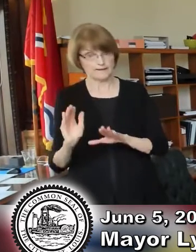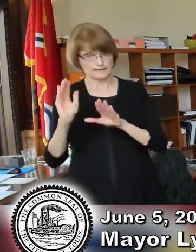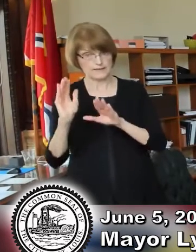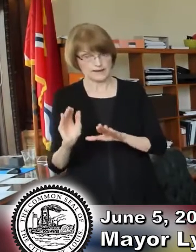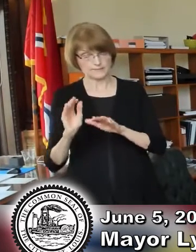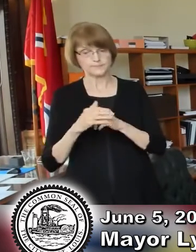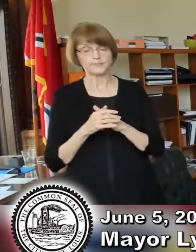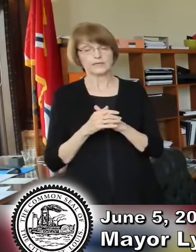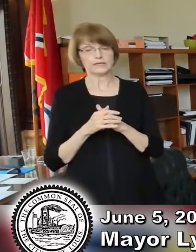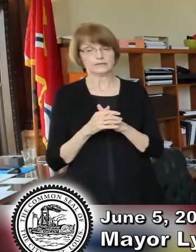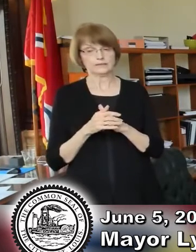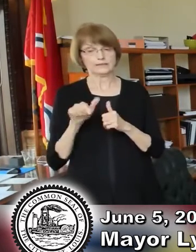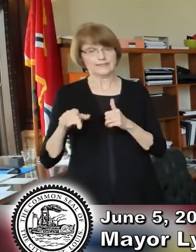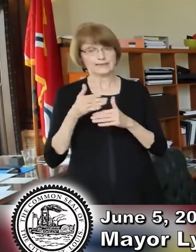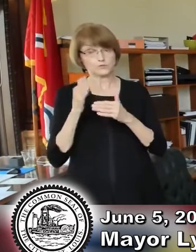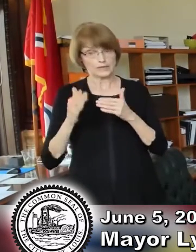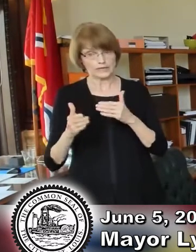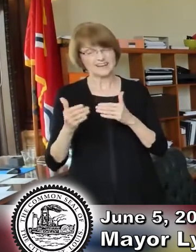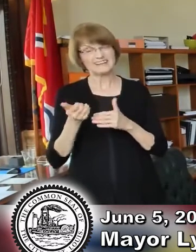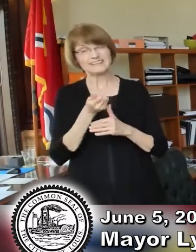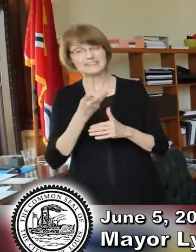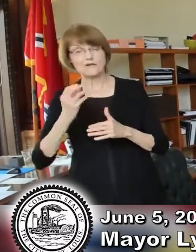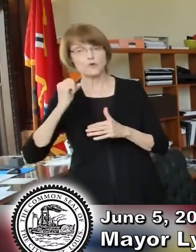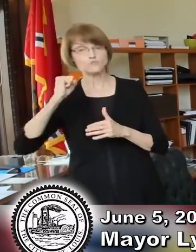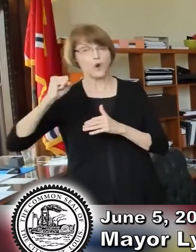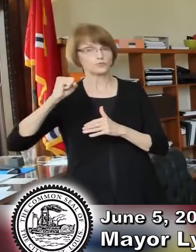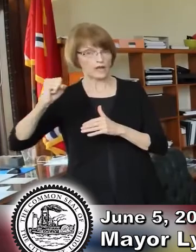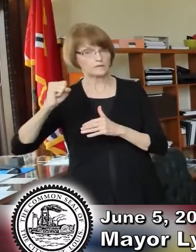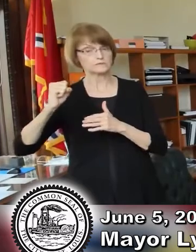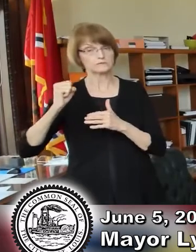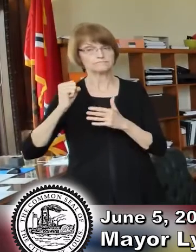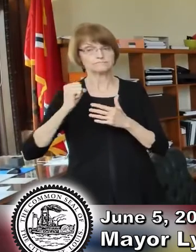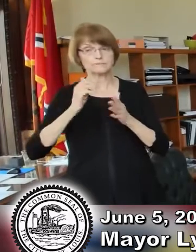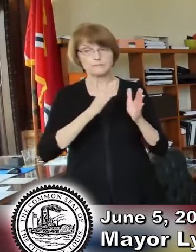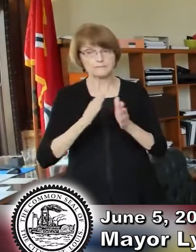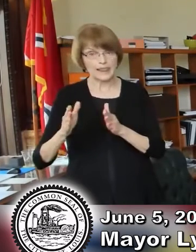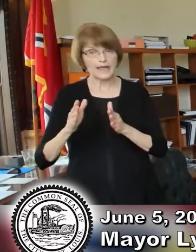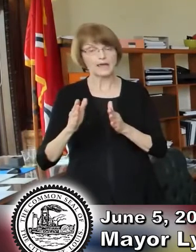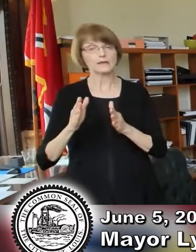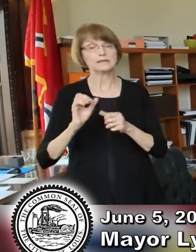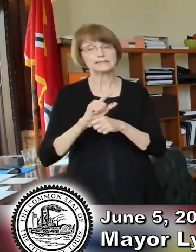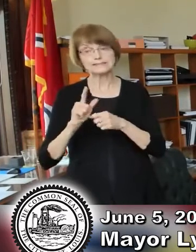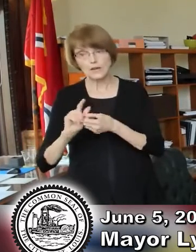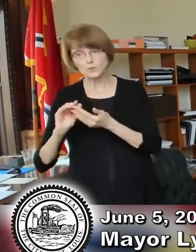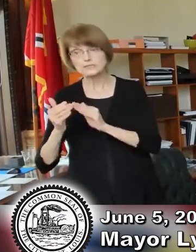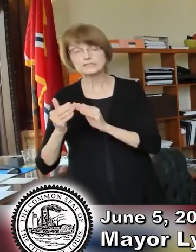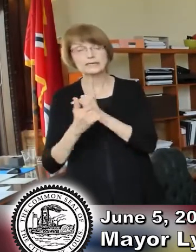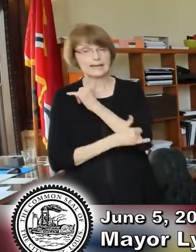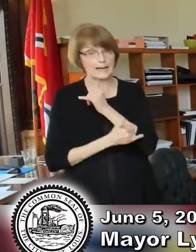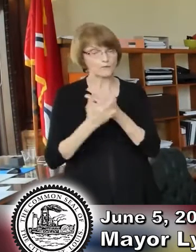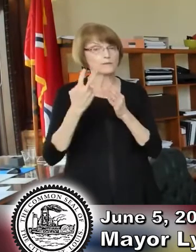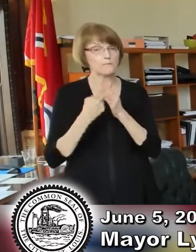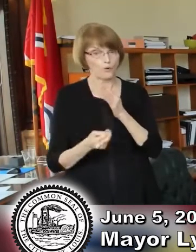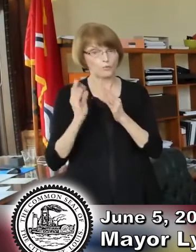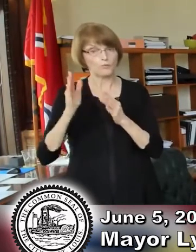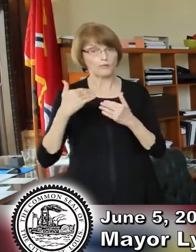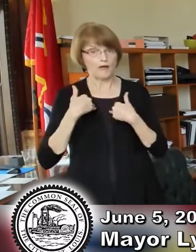number of protests planned for this weekend, both in the city of St. Louis and in St. Louis County.